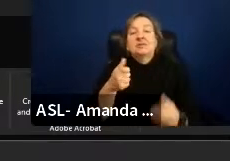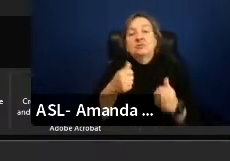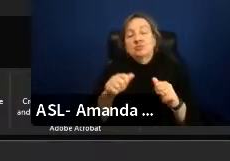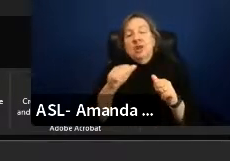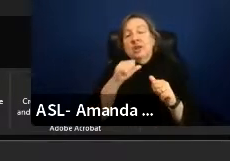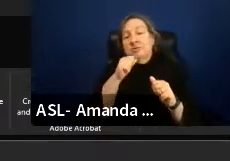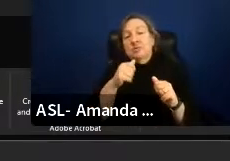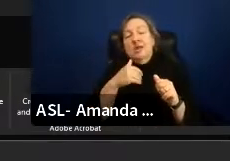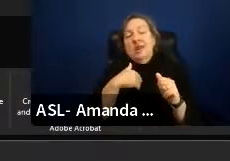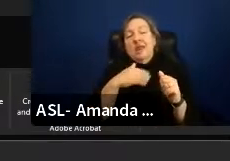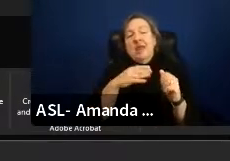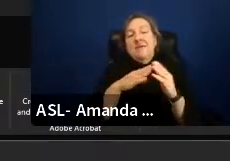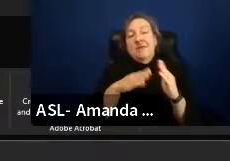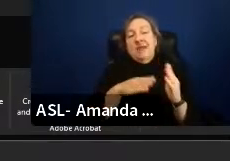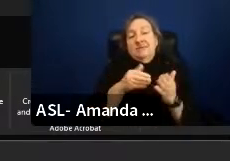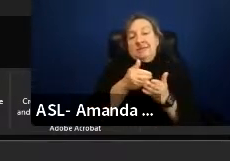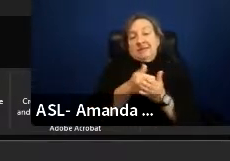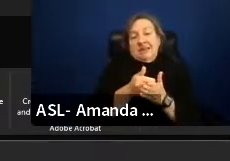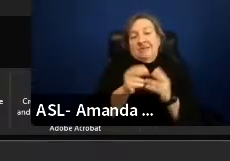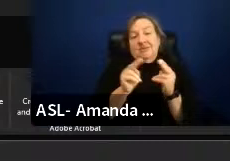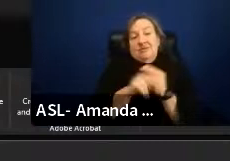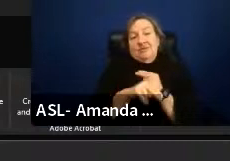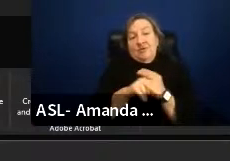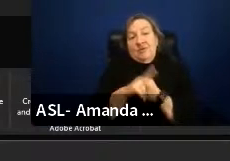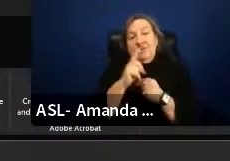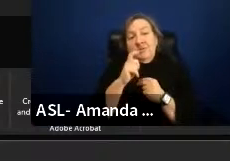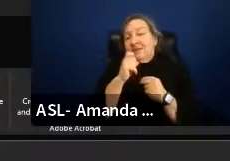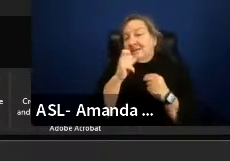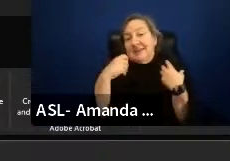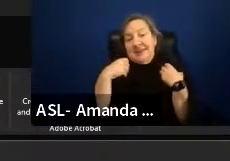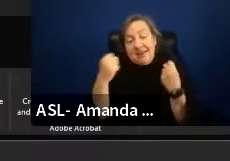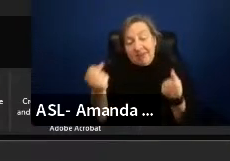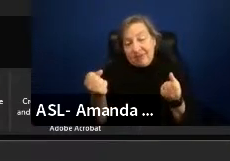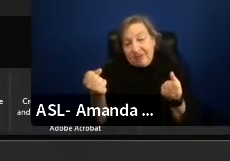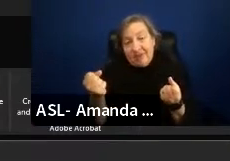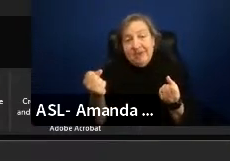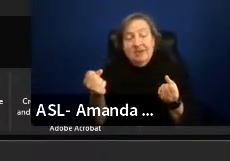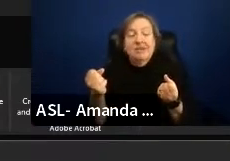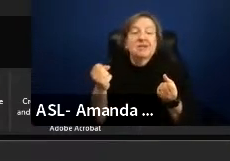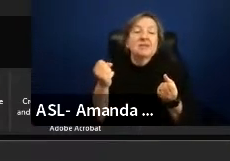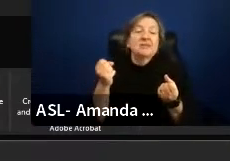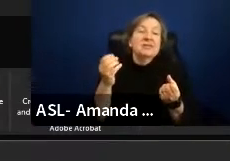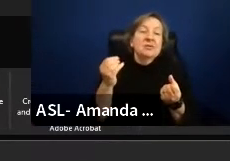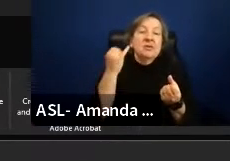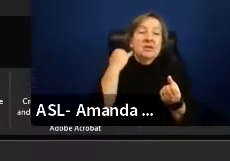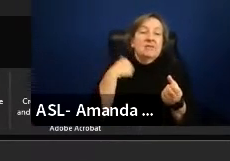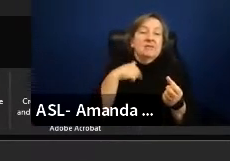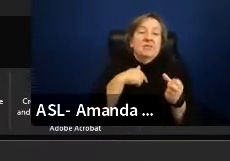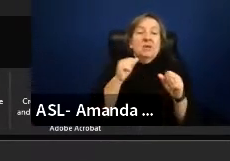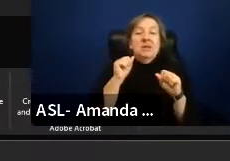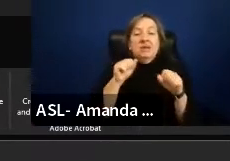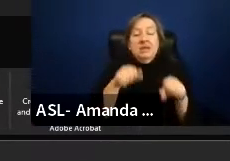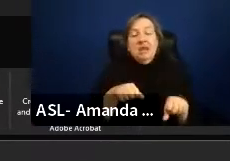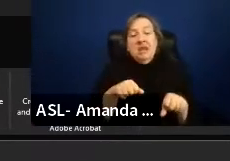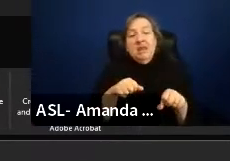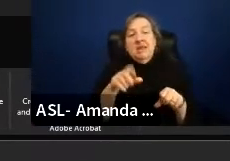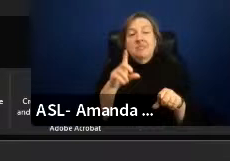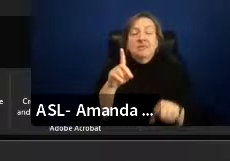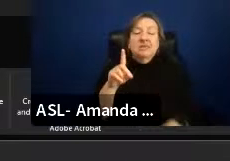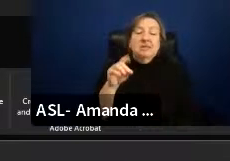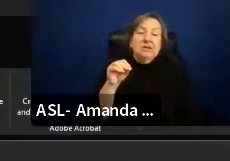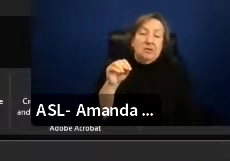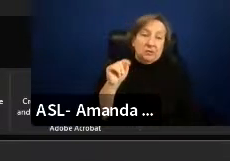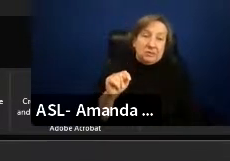have housing next to the freeway because it's very unhealthy. So if we can, the